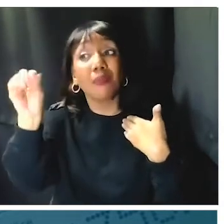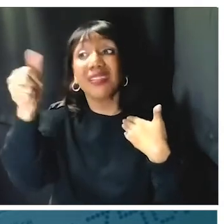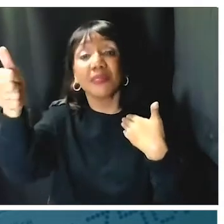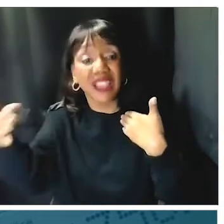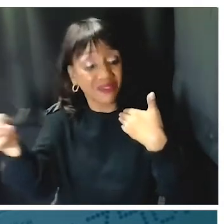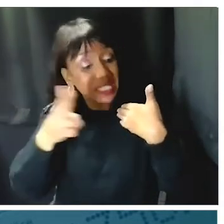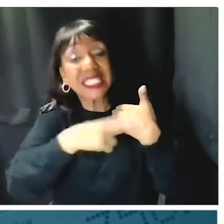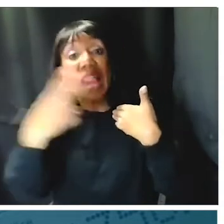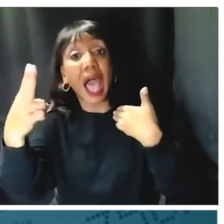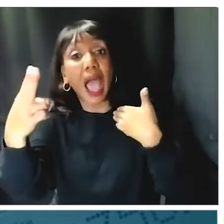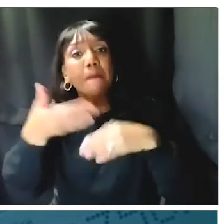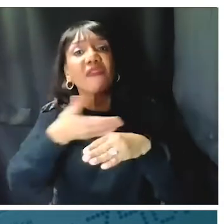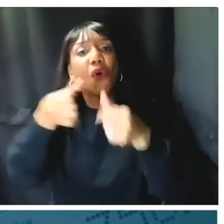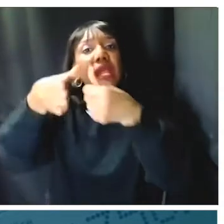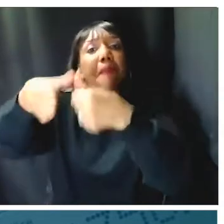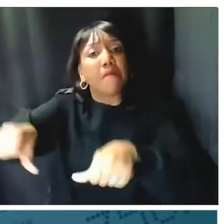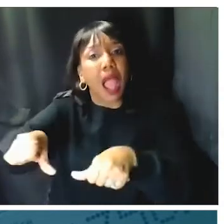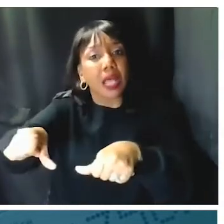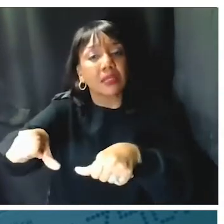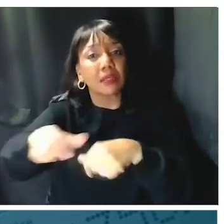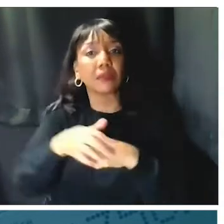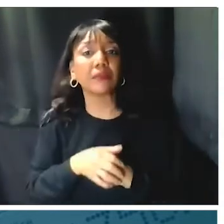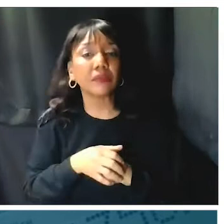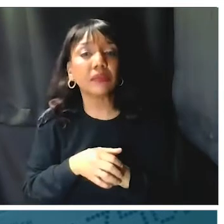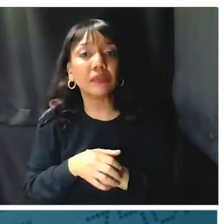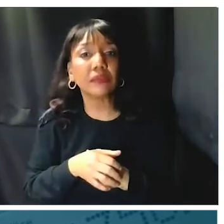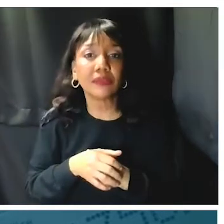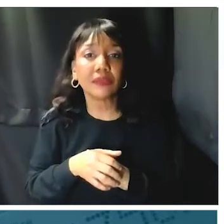company to sign or fill in before they cash it.